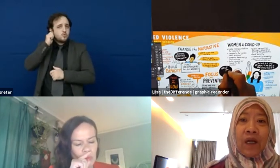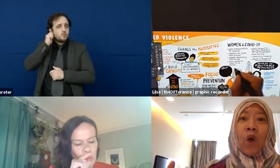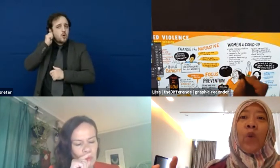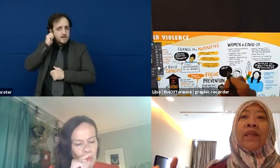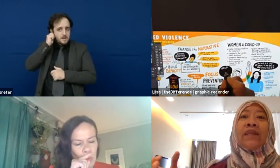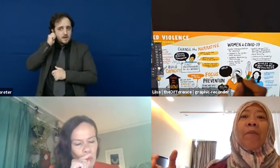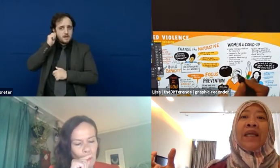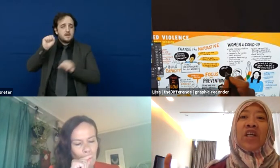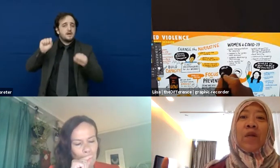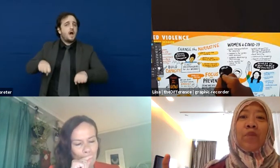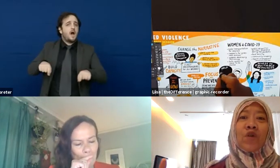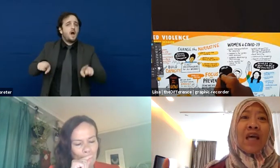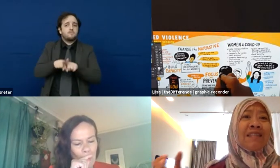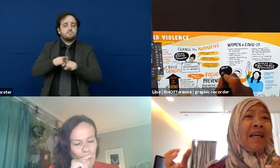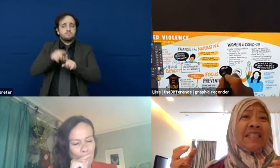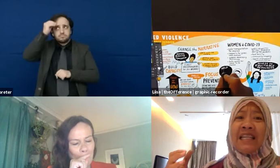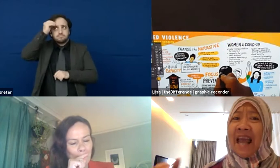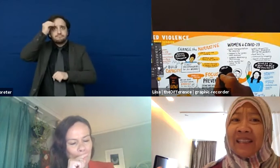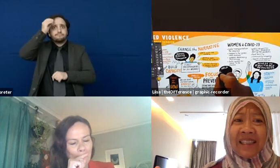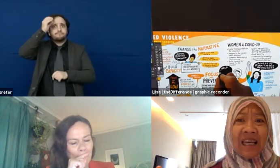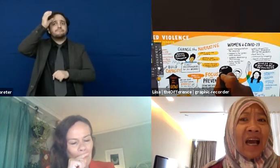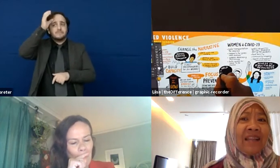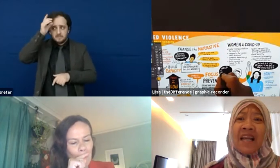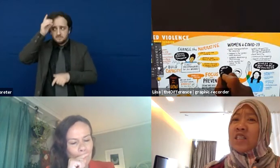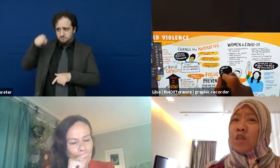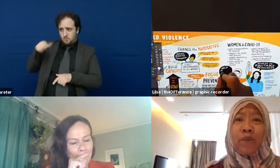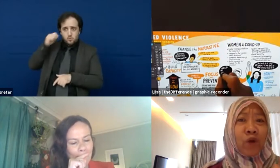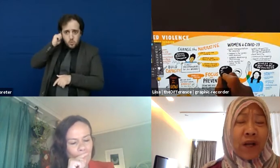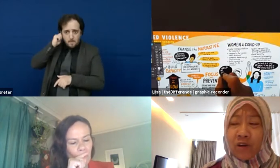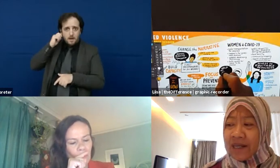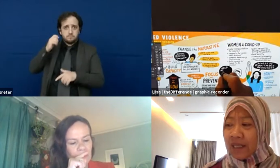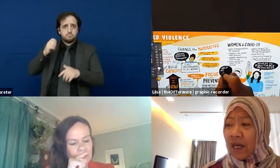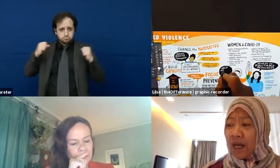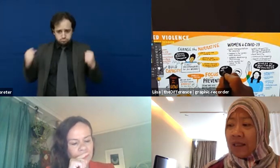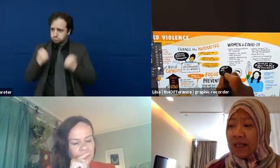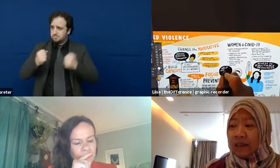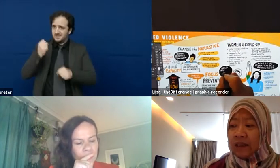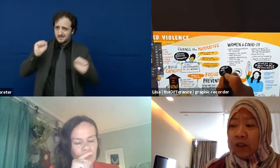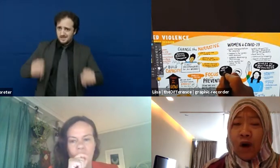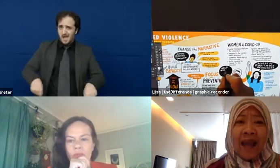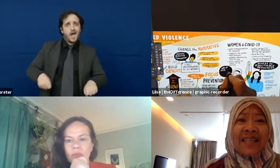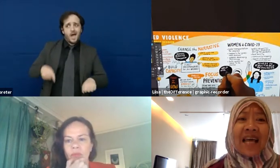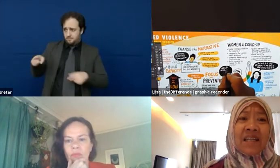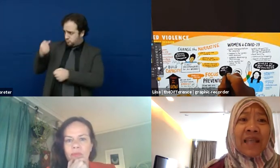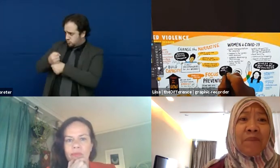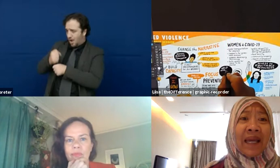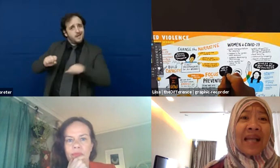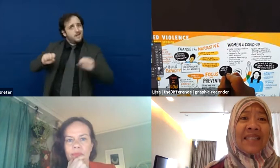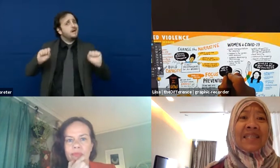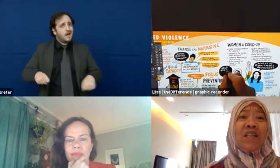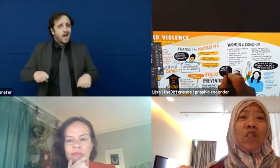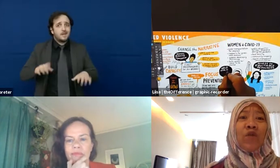help with the application process that is lengthy, that is so bureaucratic, that, you know, access, that